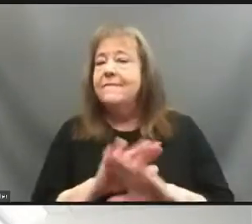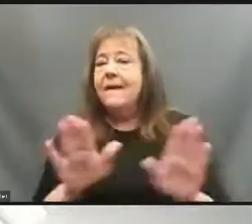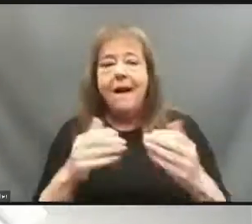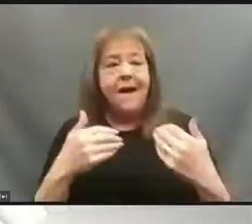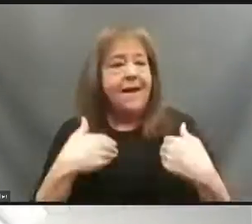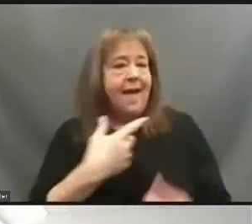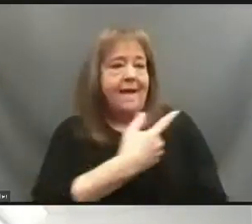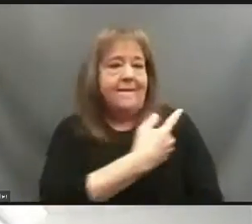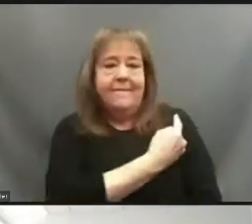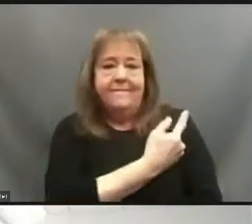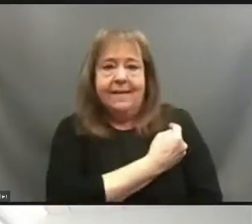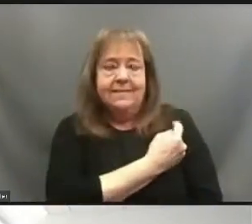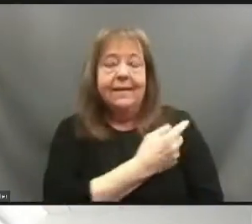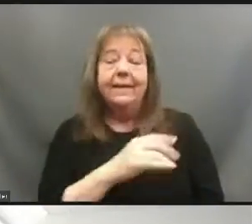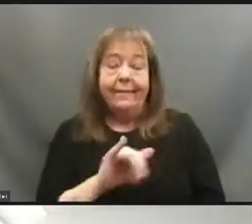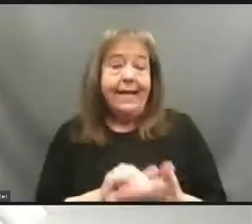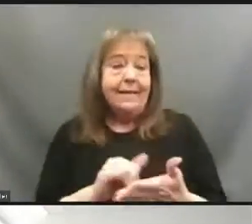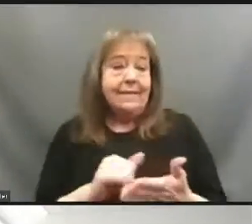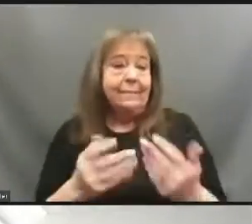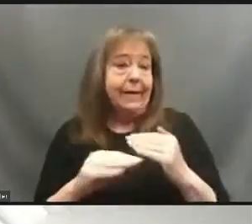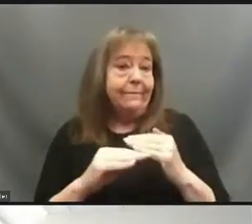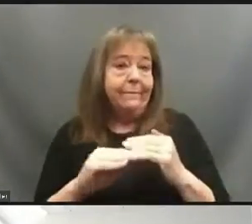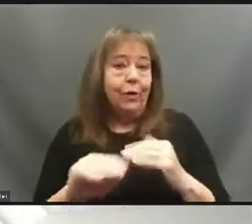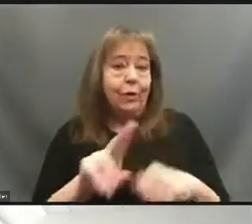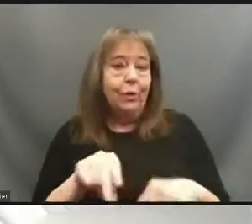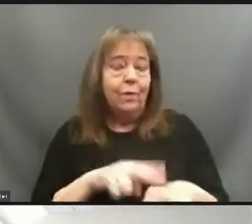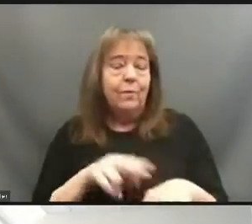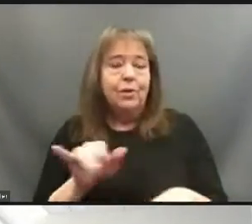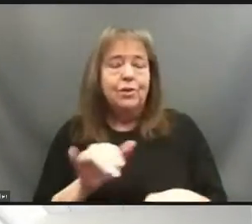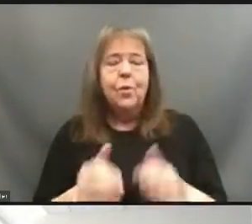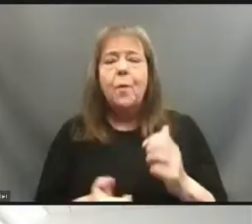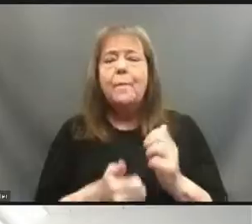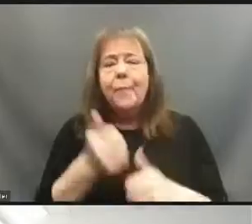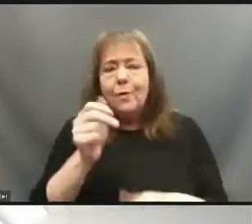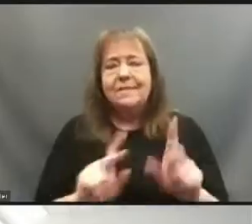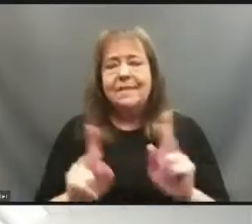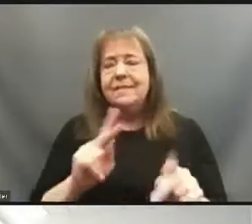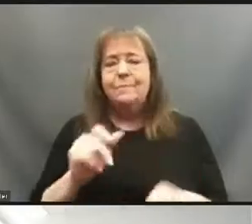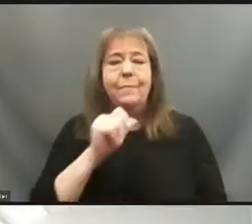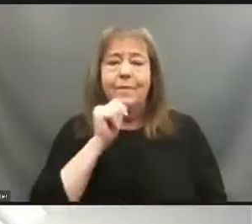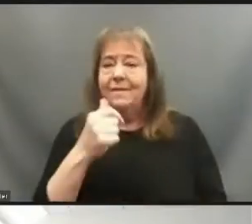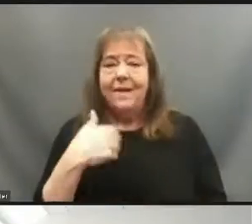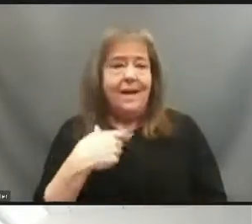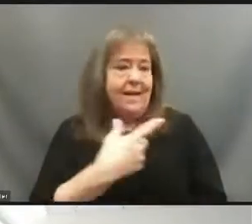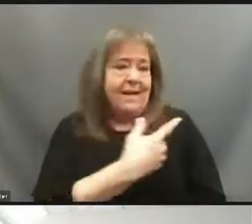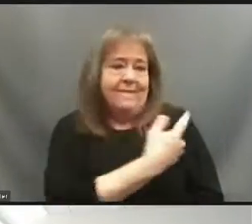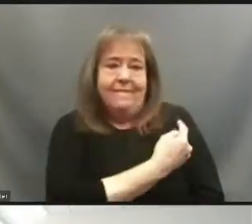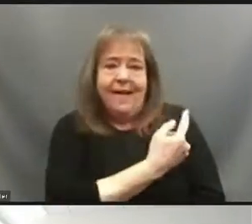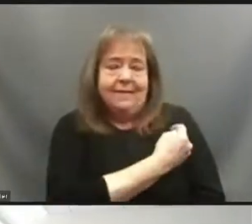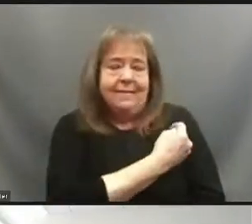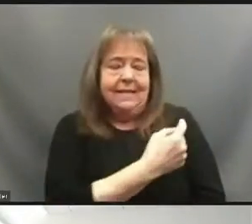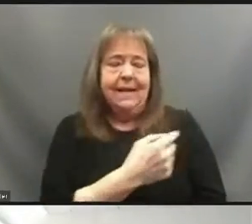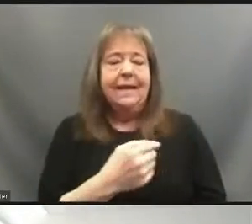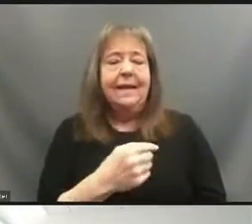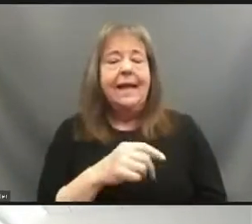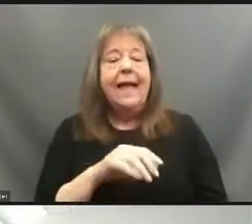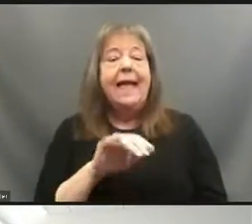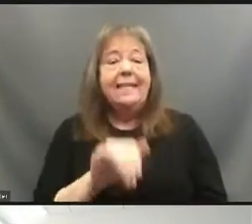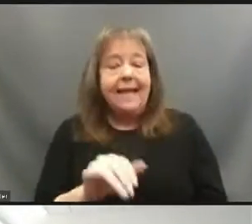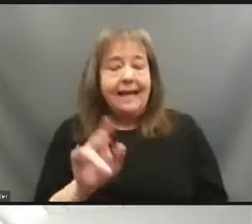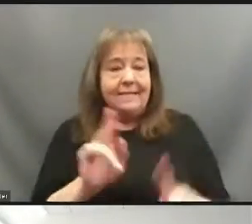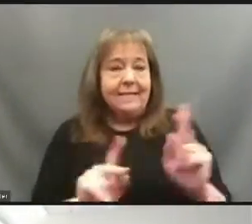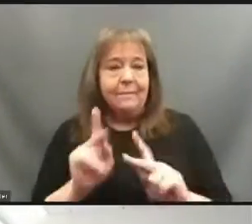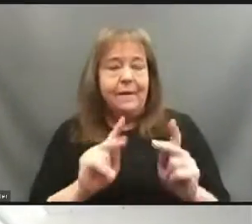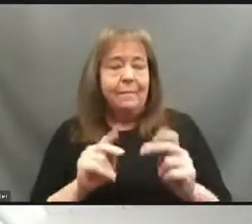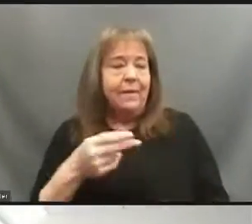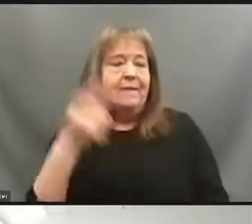that has also been a consistent theme. The bulk of these patients have not received the vaccine in any capacity, and they are those that are most at risk of